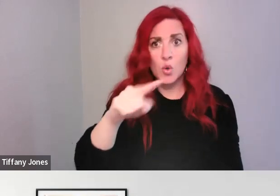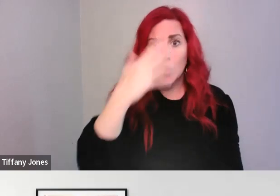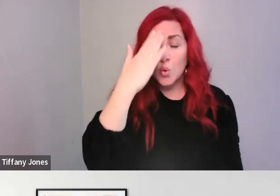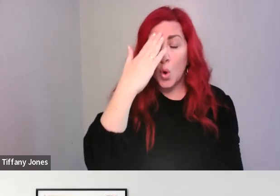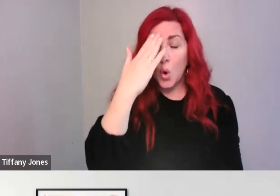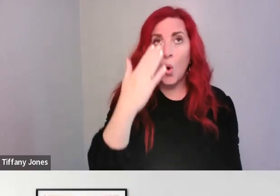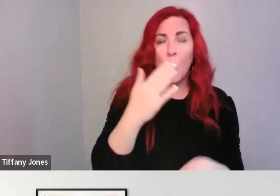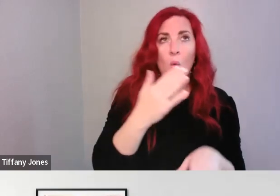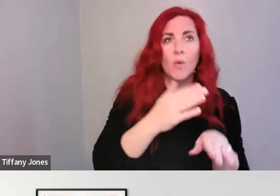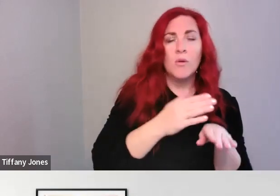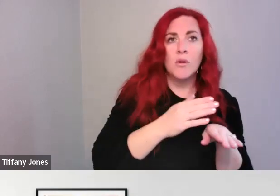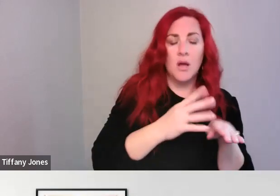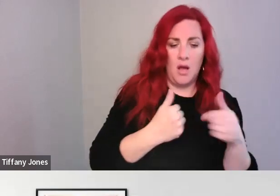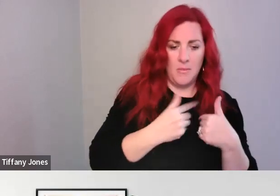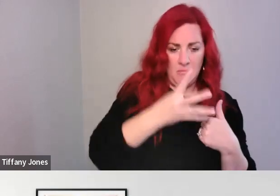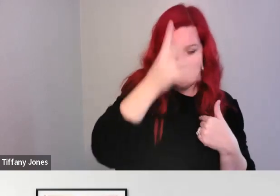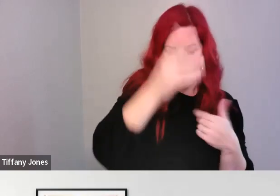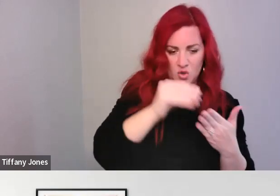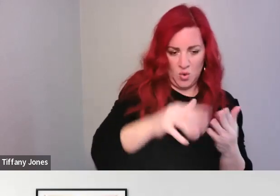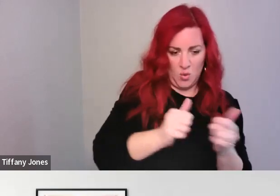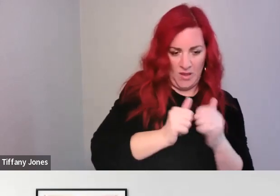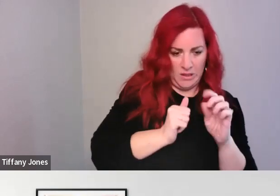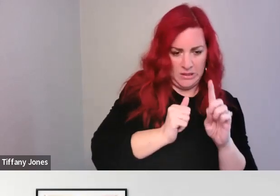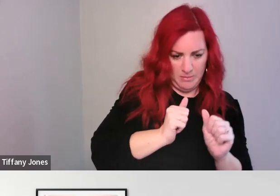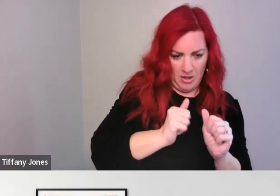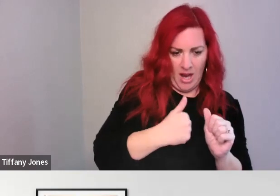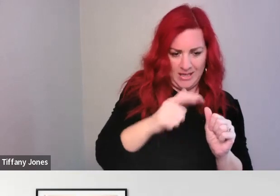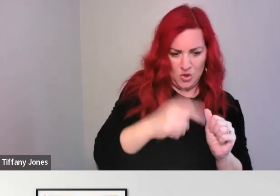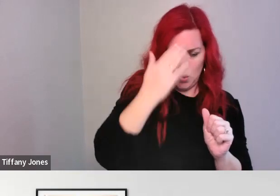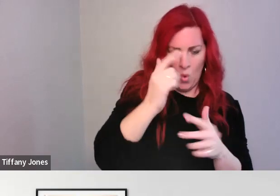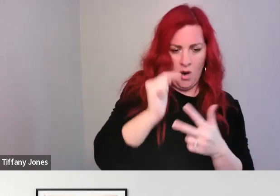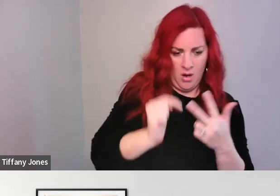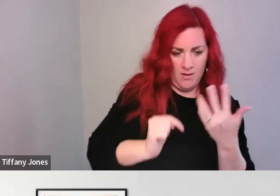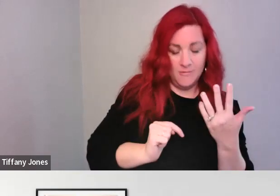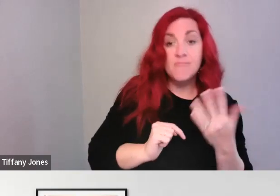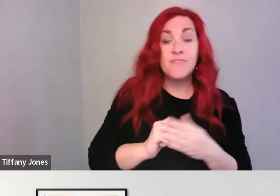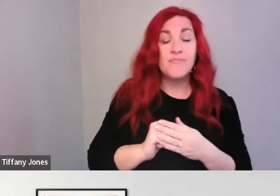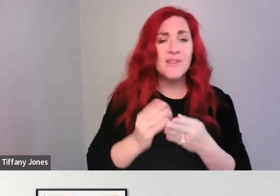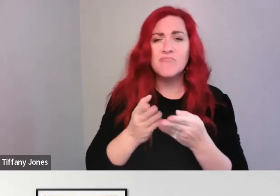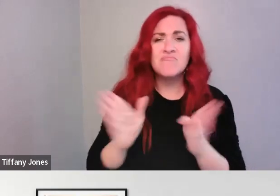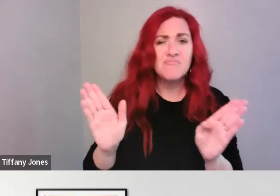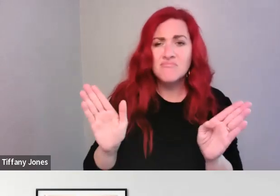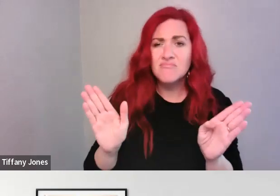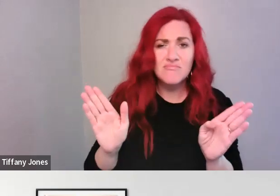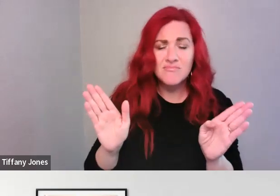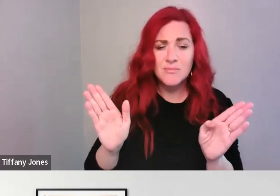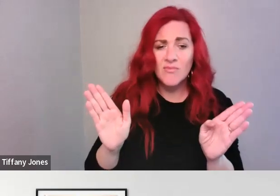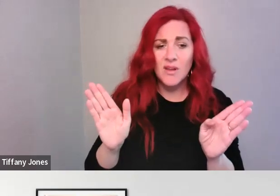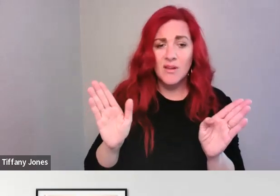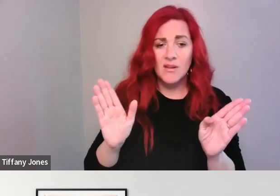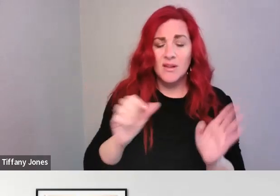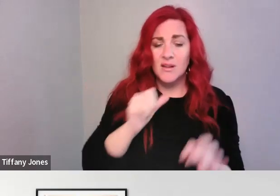a student with a disability. But then just in general, and I don't think our